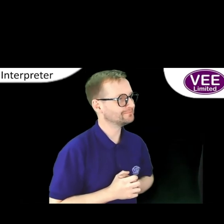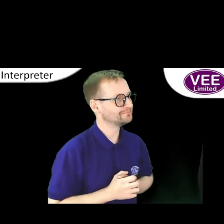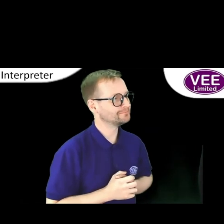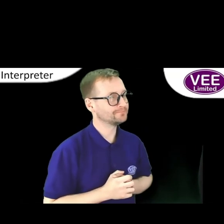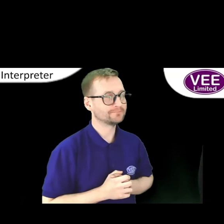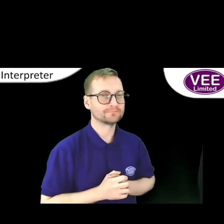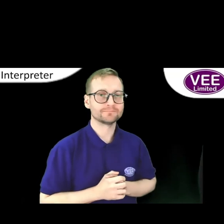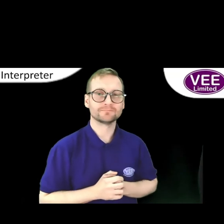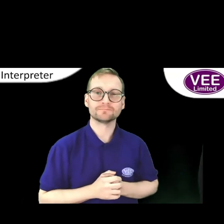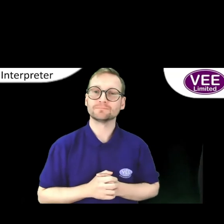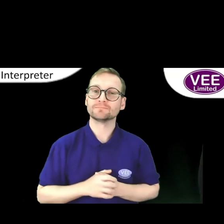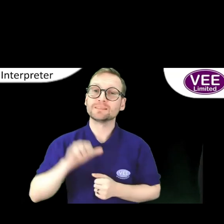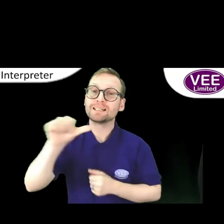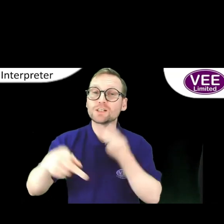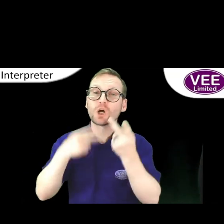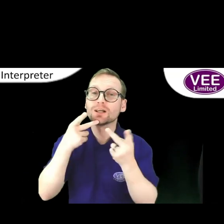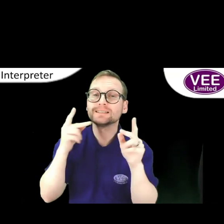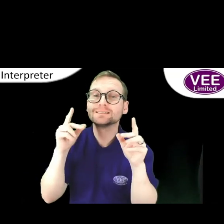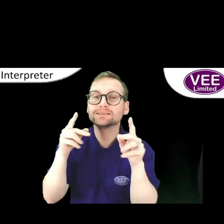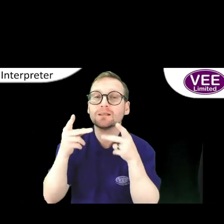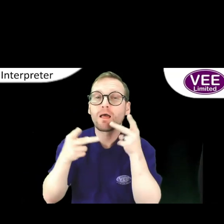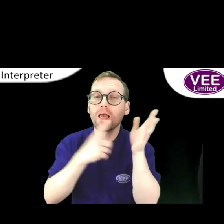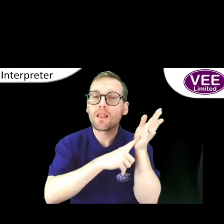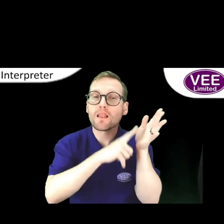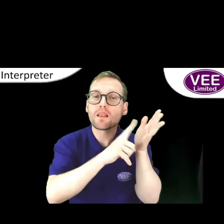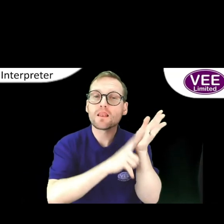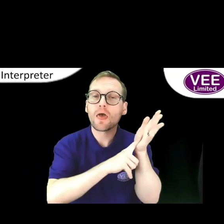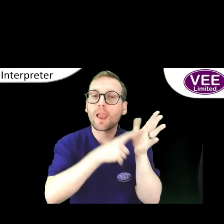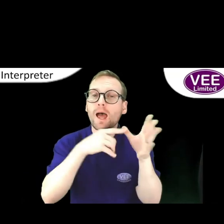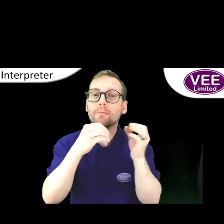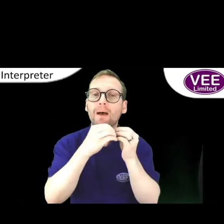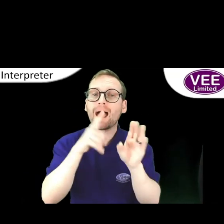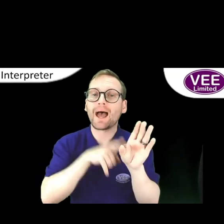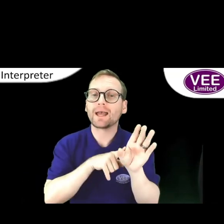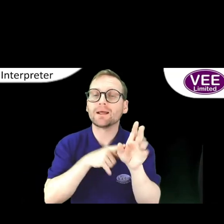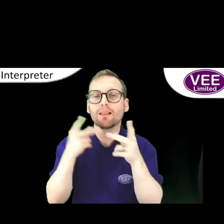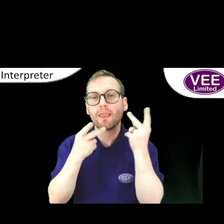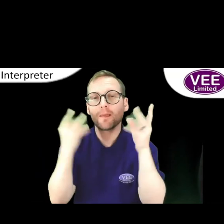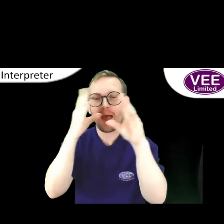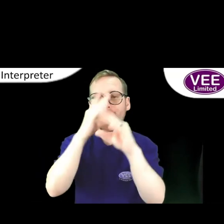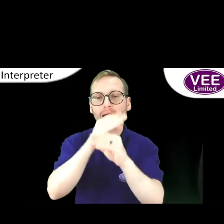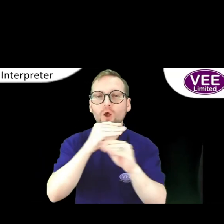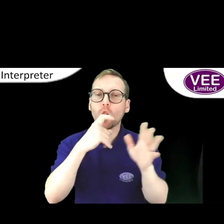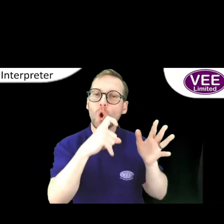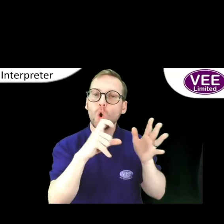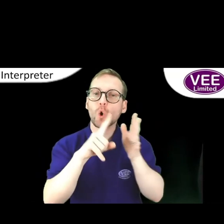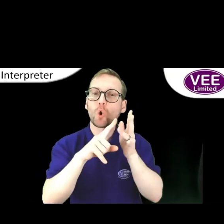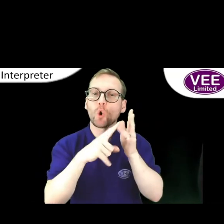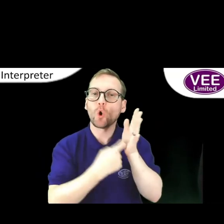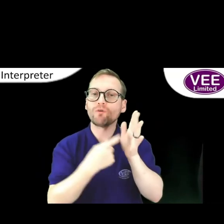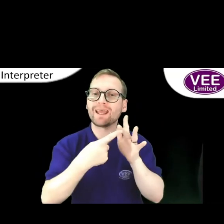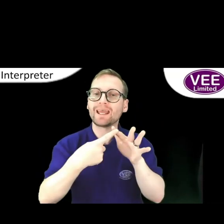This next one is a lullaby, and it's a song called Coorie Doon. It's a Scottish song written by the